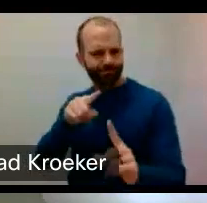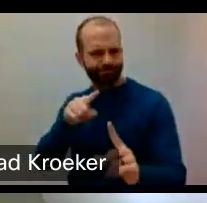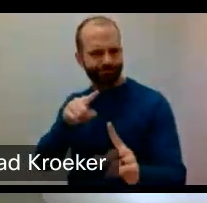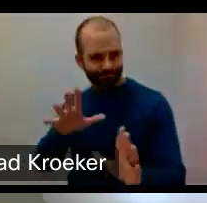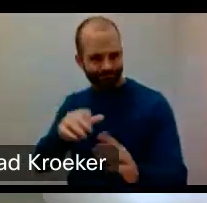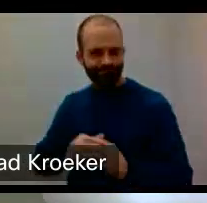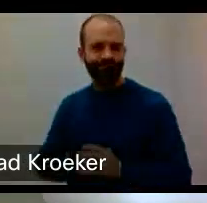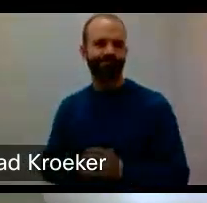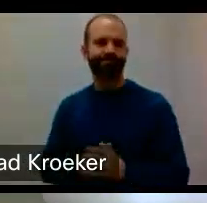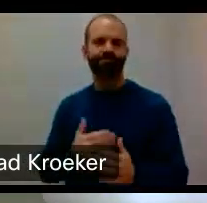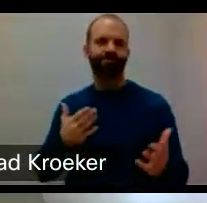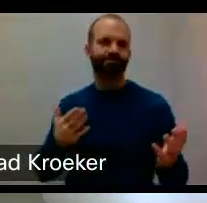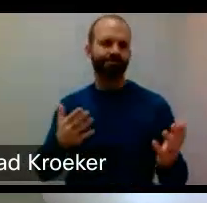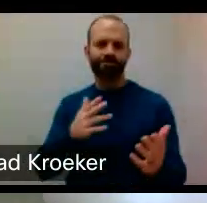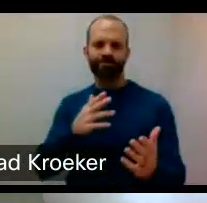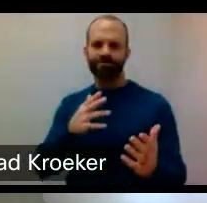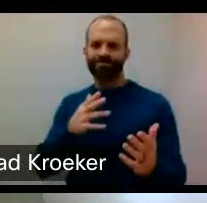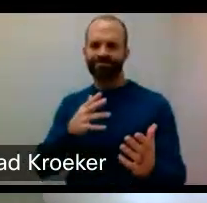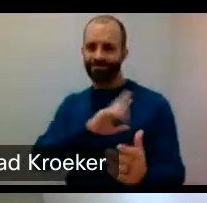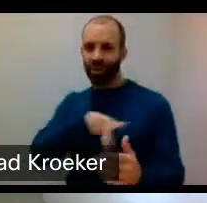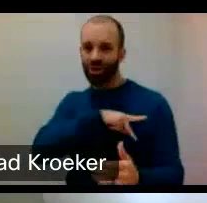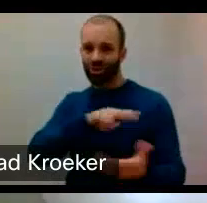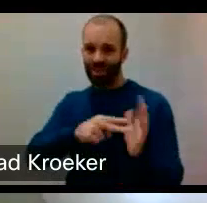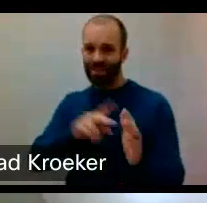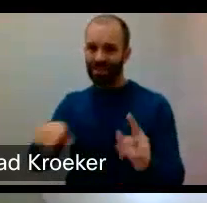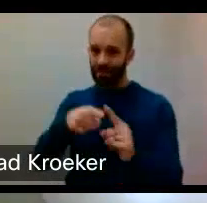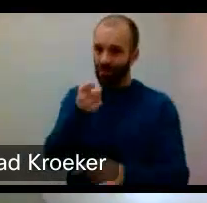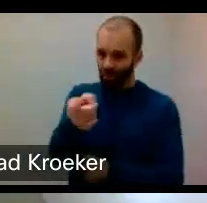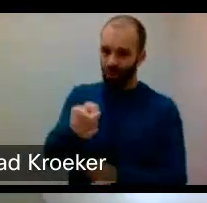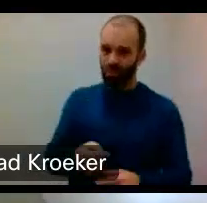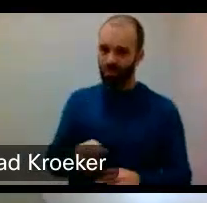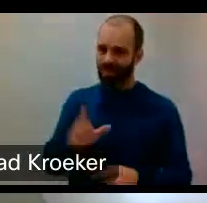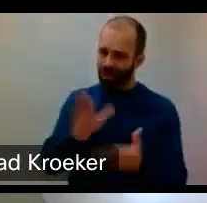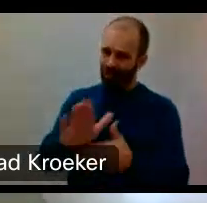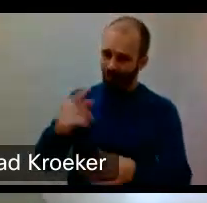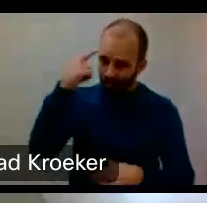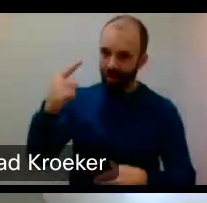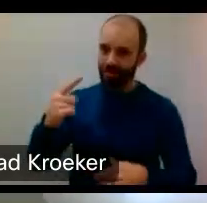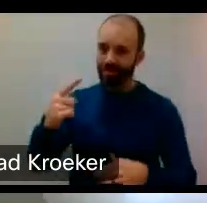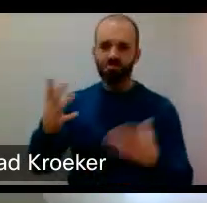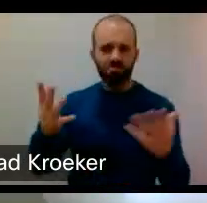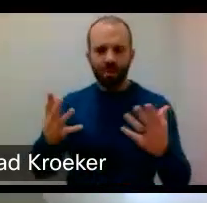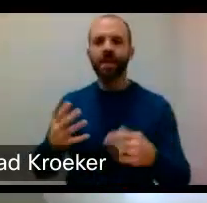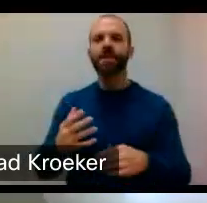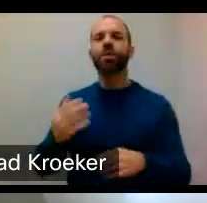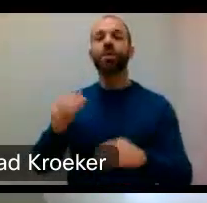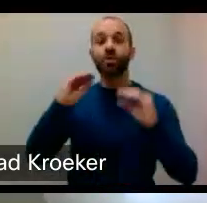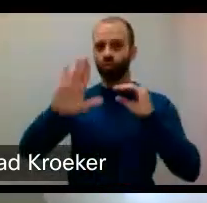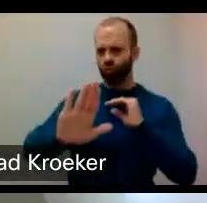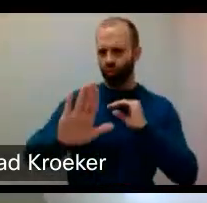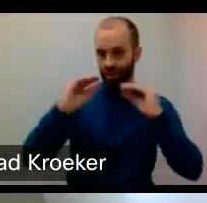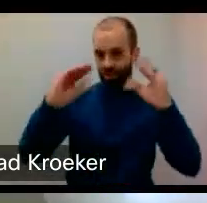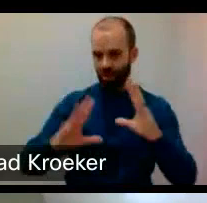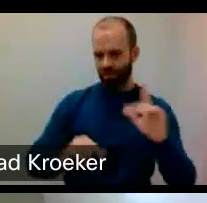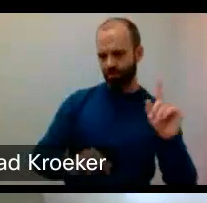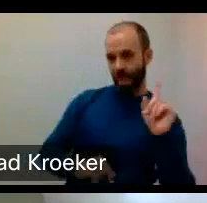So, personal meaning about you. You're being asked to share what you think. If your instructor asks you to write